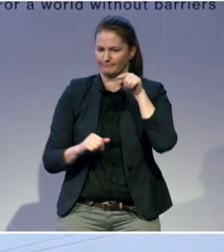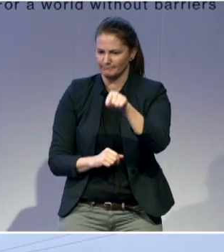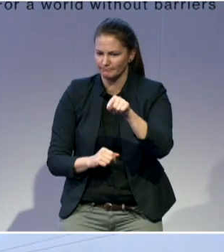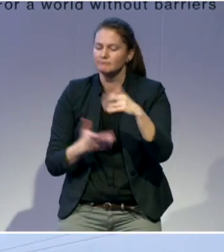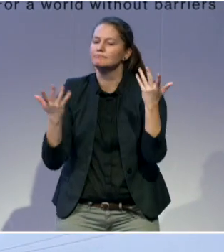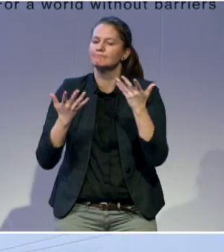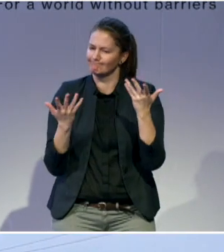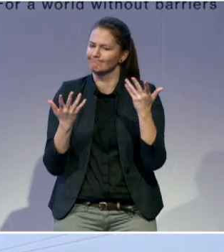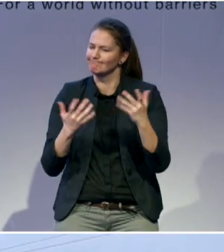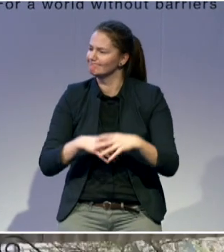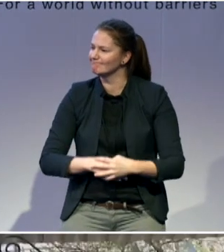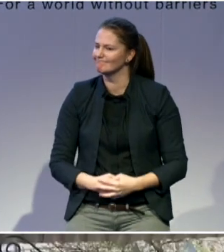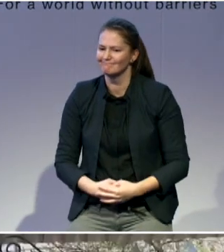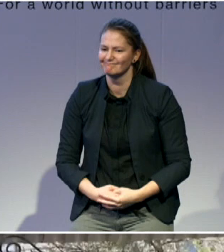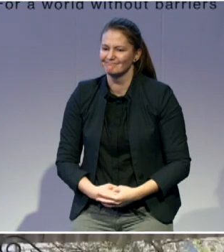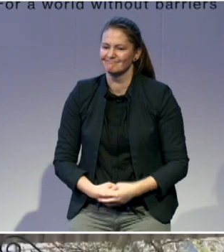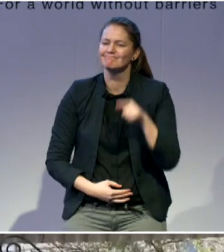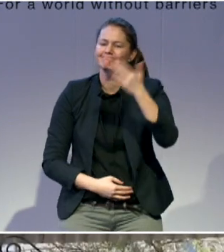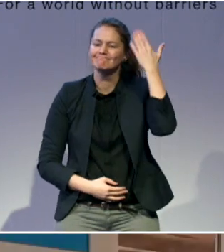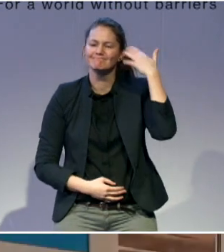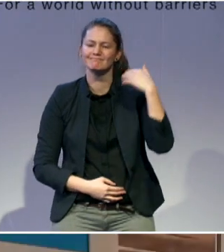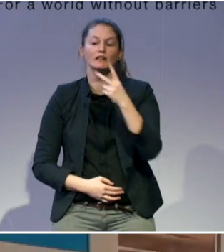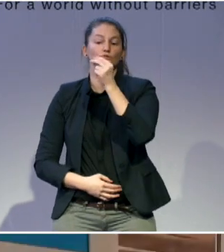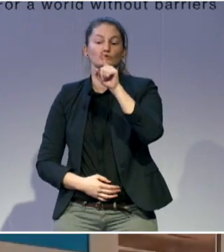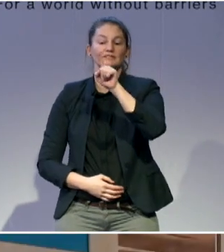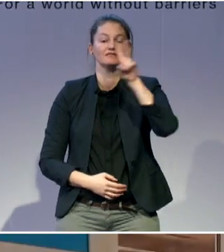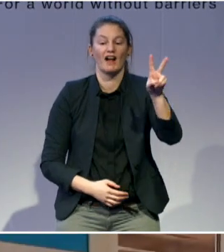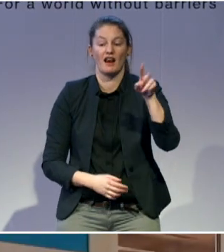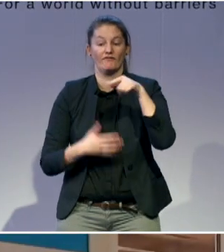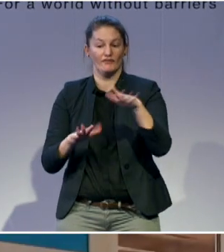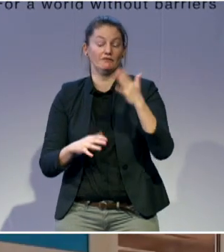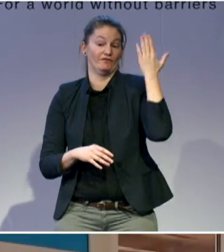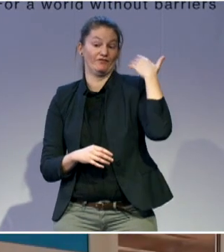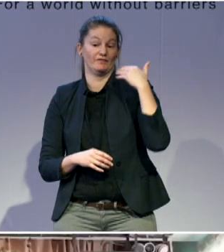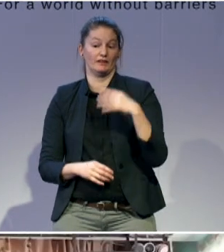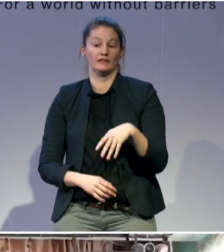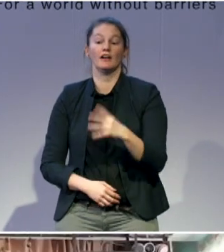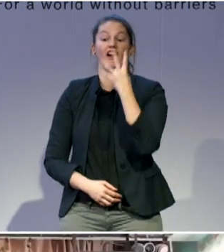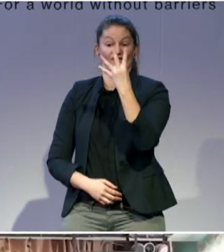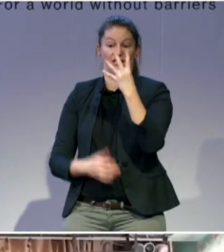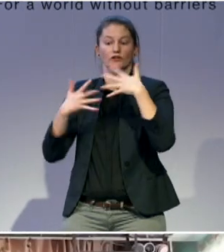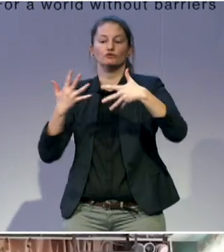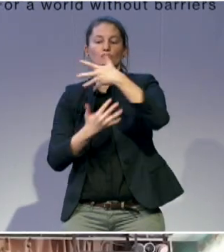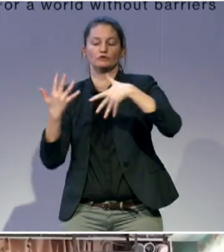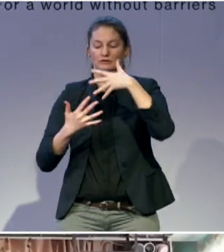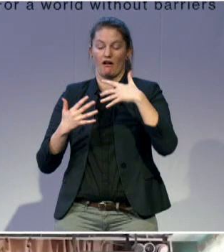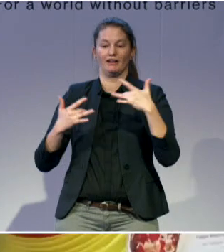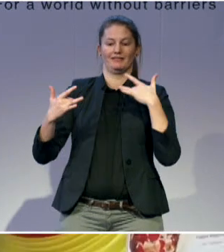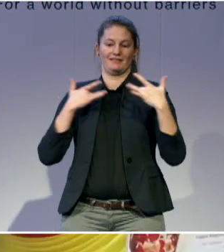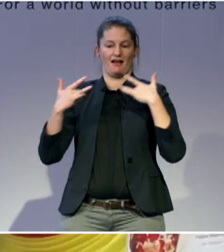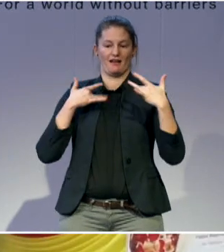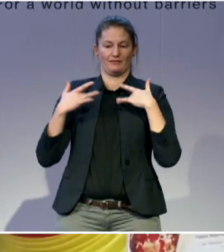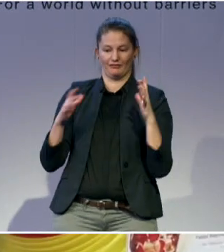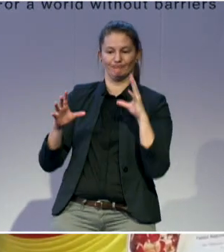developed 4 social theatre troupes that perform the Forum Theatre method in schools and kindergartens. Over